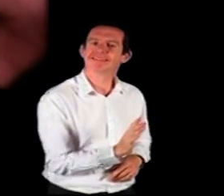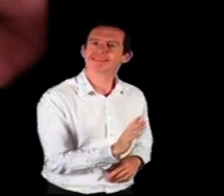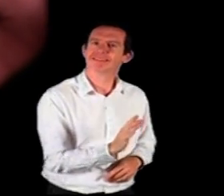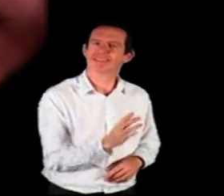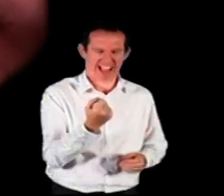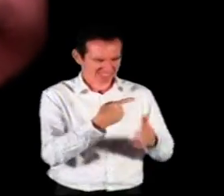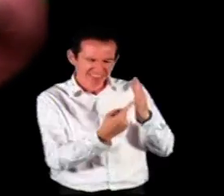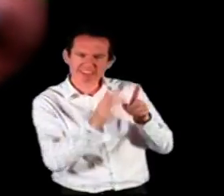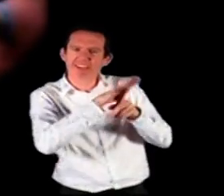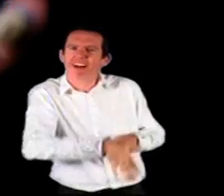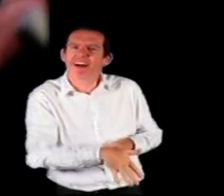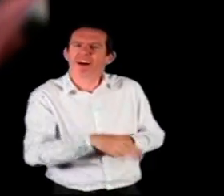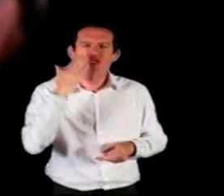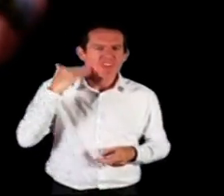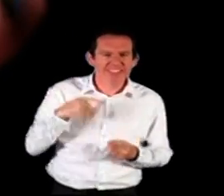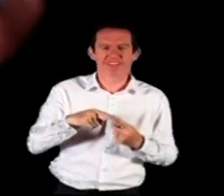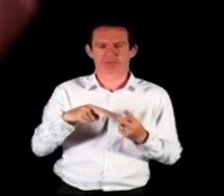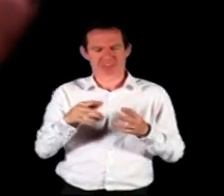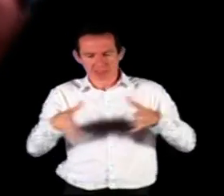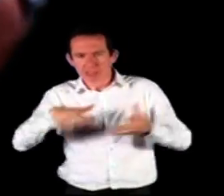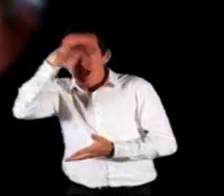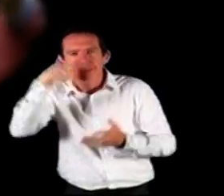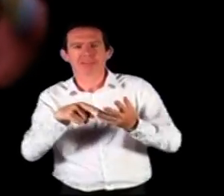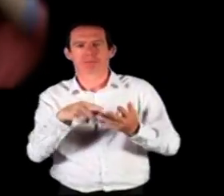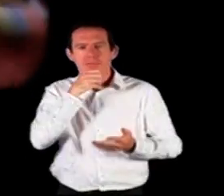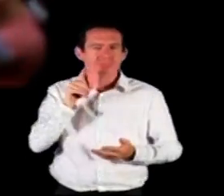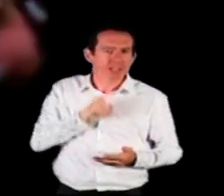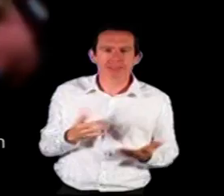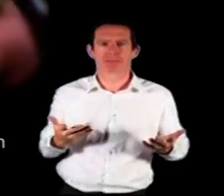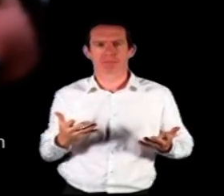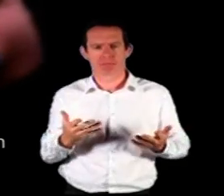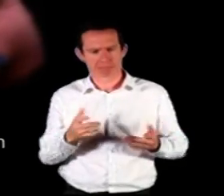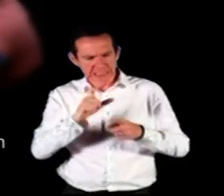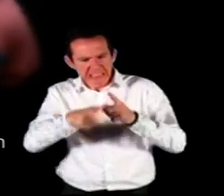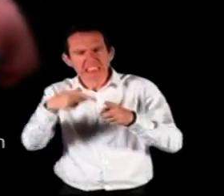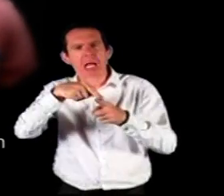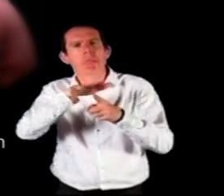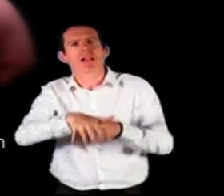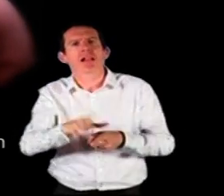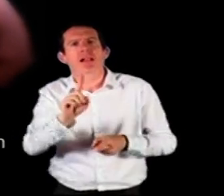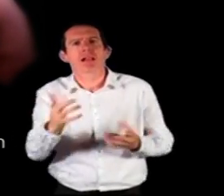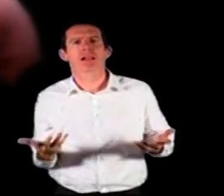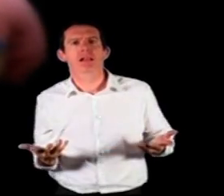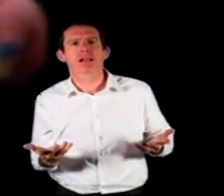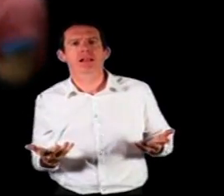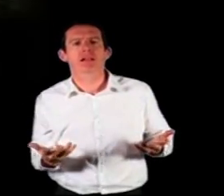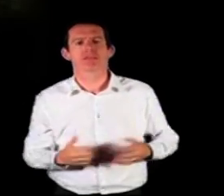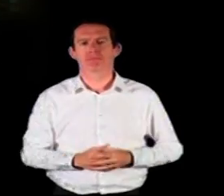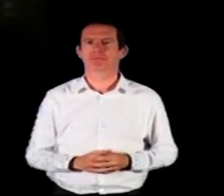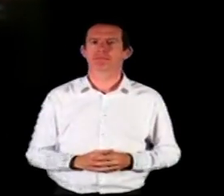a sinner. We've got racism, sizeism, sexism, whatever happened to disabledism.